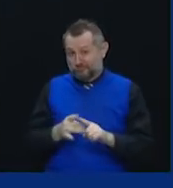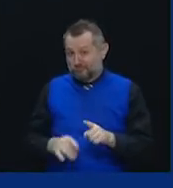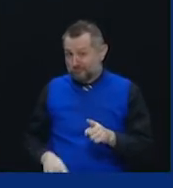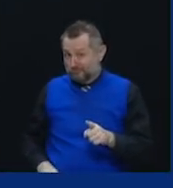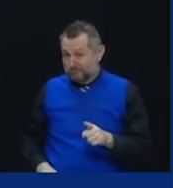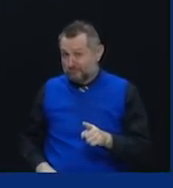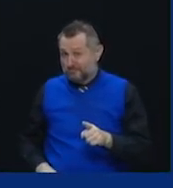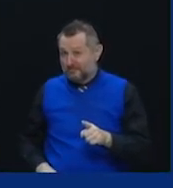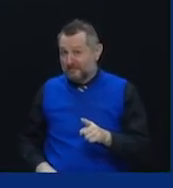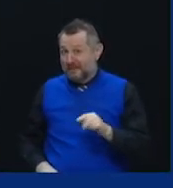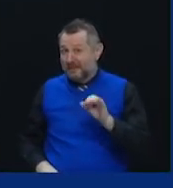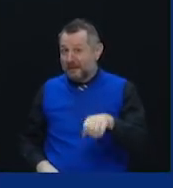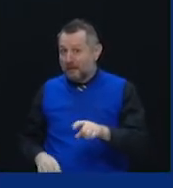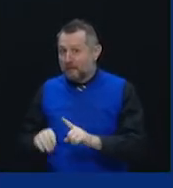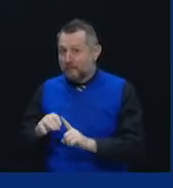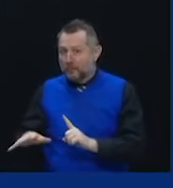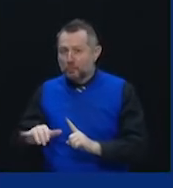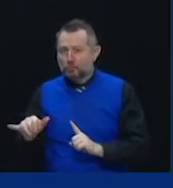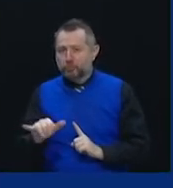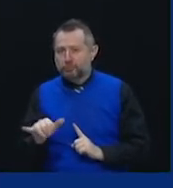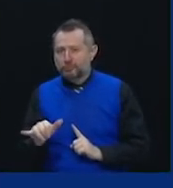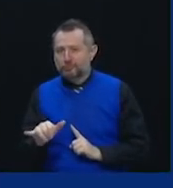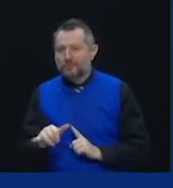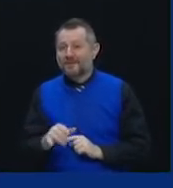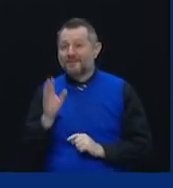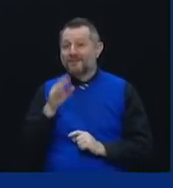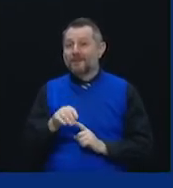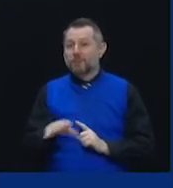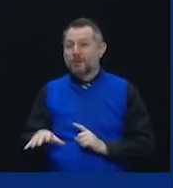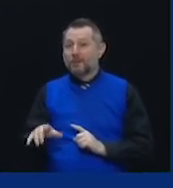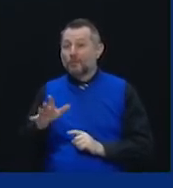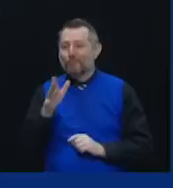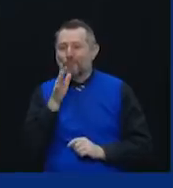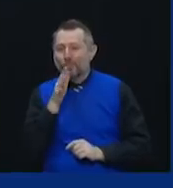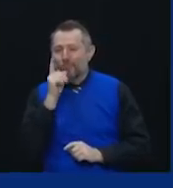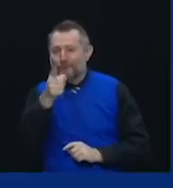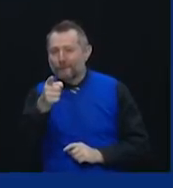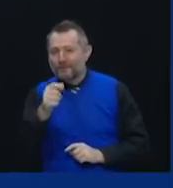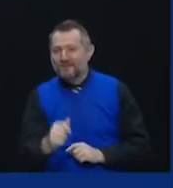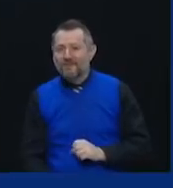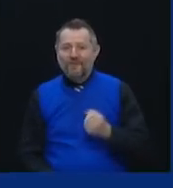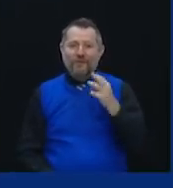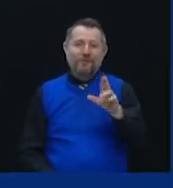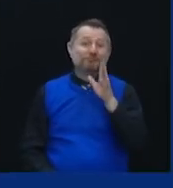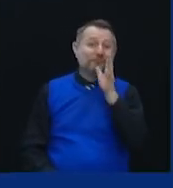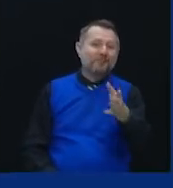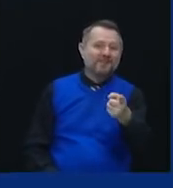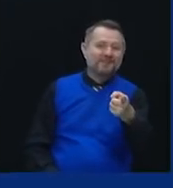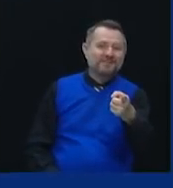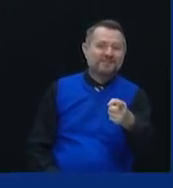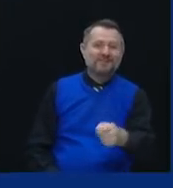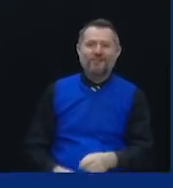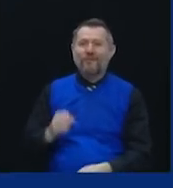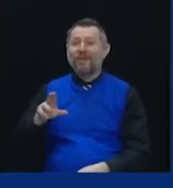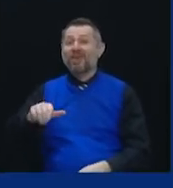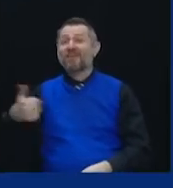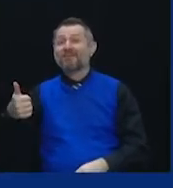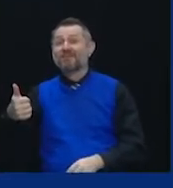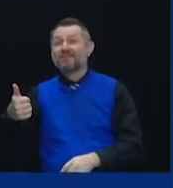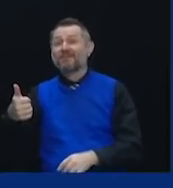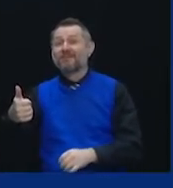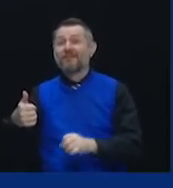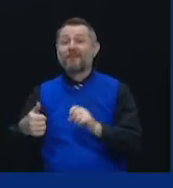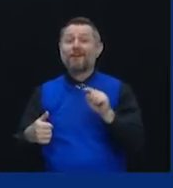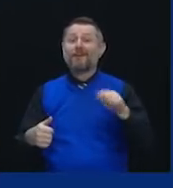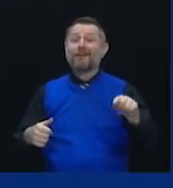COVID, and you can transmit it to your mother or your grandmother or someone else who is not as